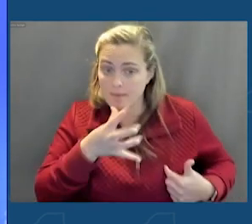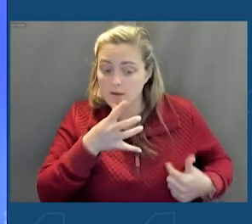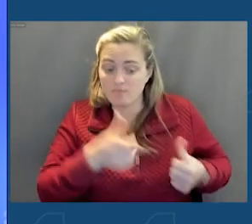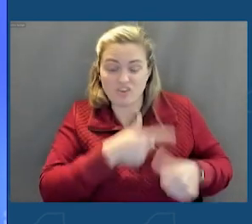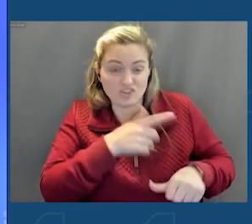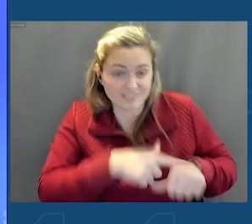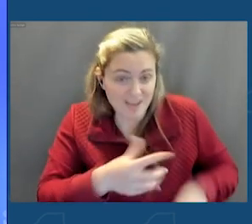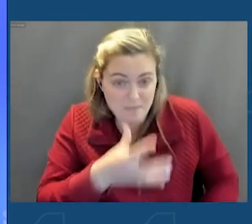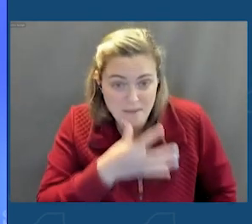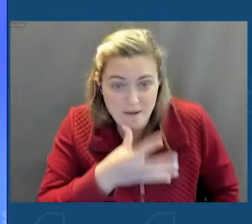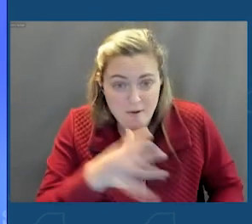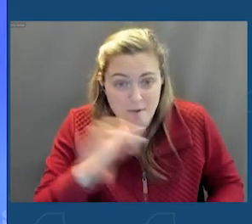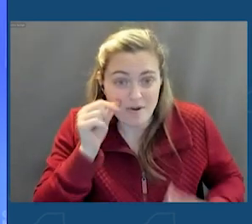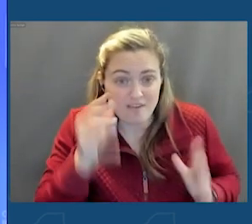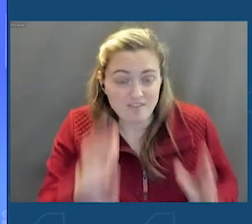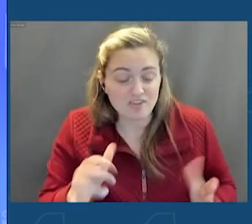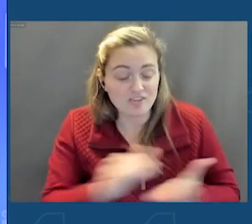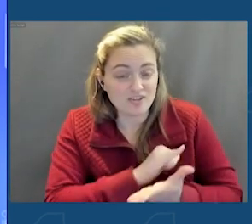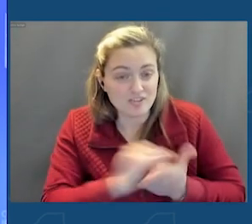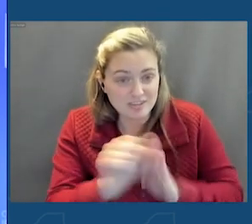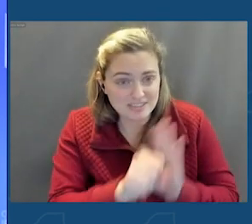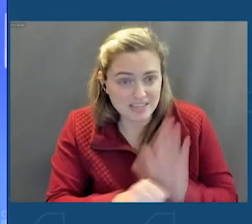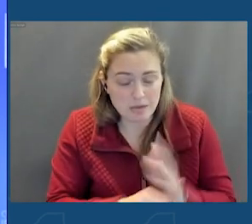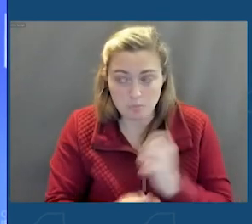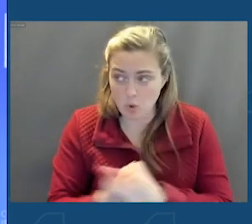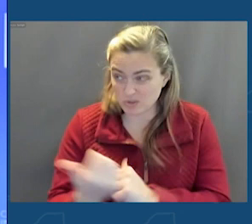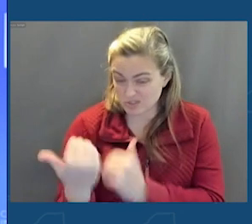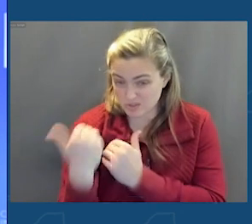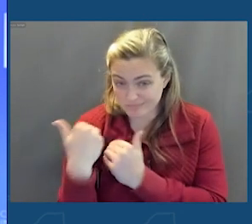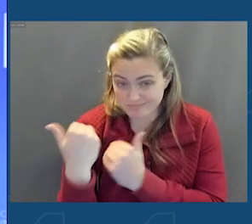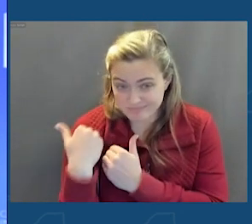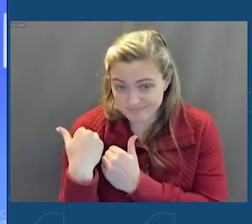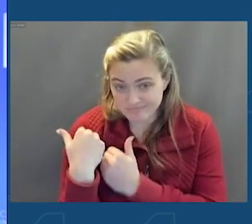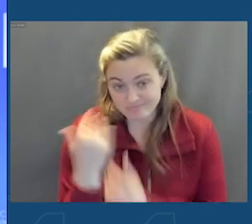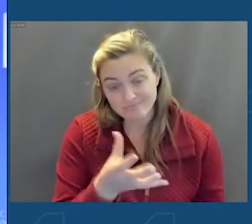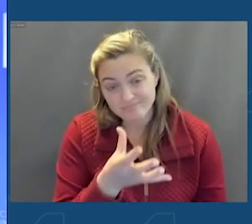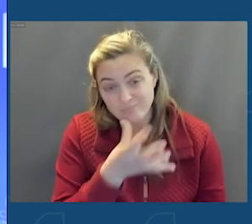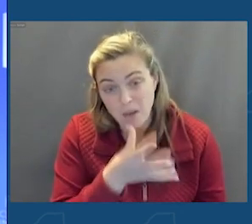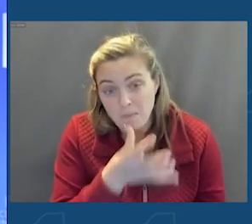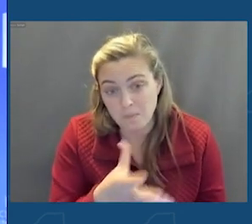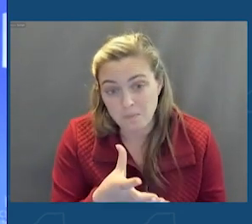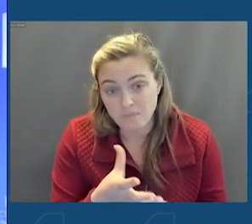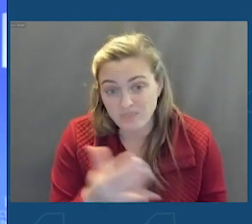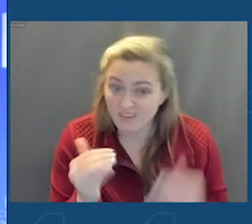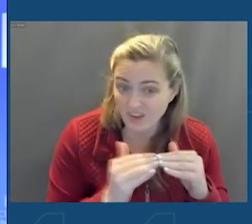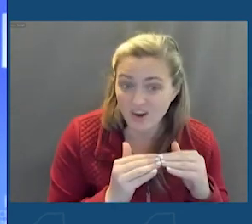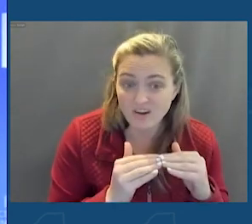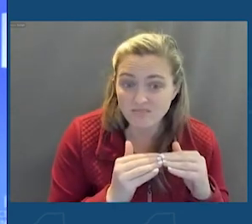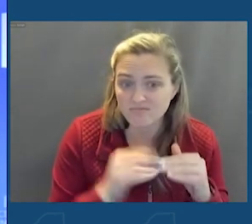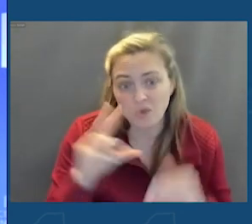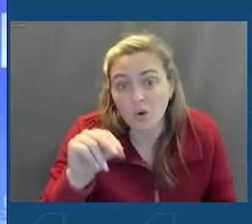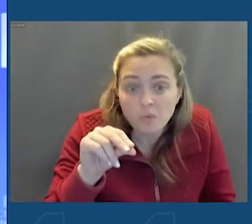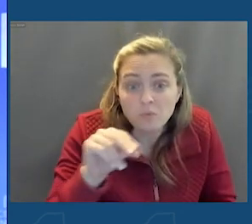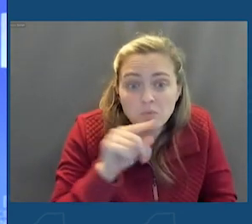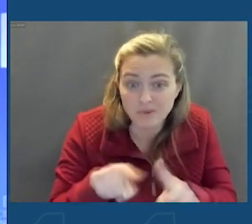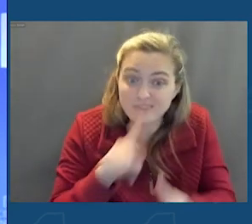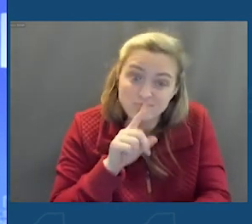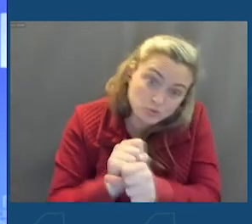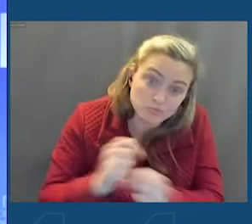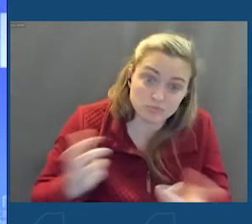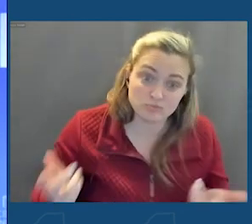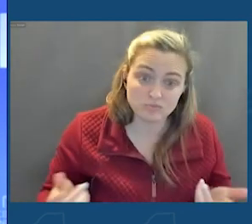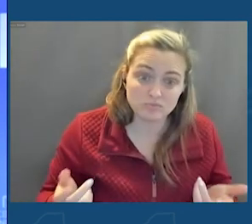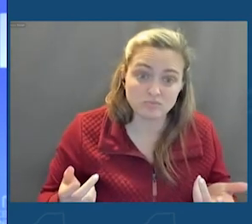York. I know that most of the responsibility tends to fall on the women in the household. Not fair, statement of fact, though. So money from